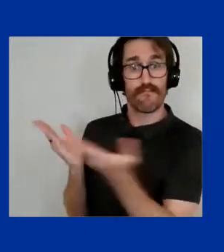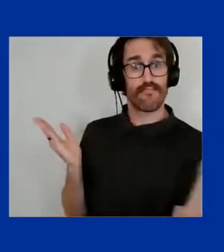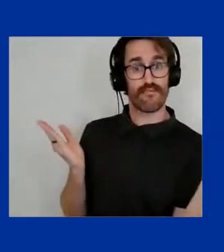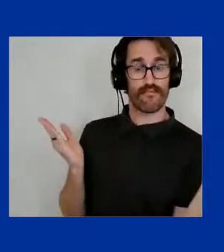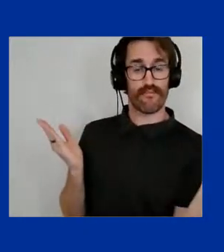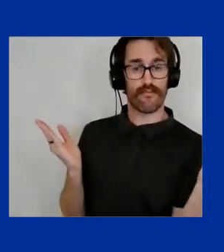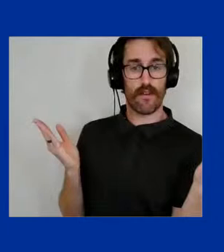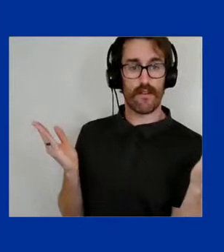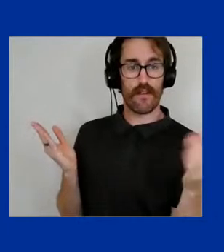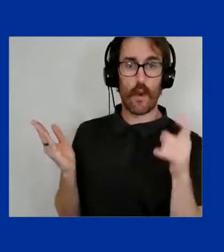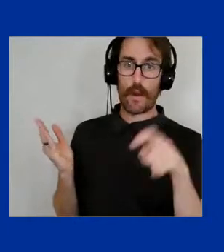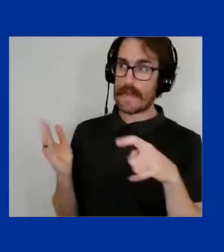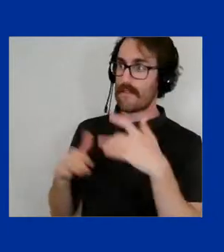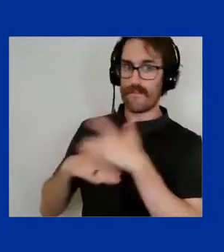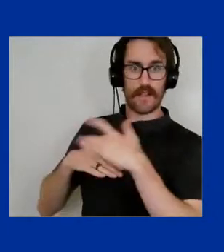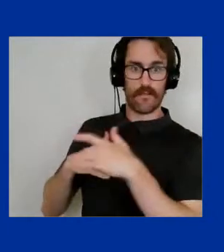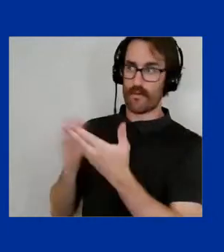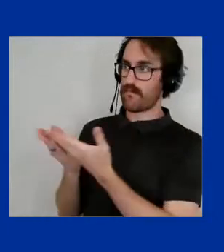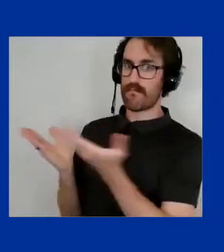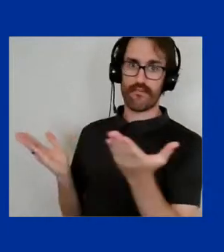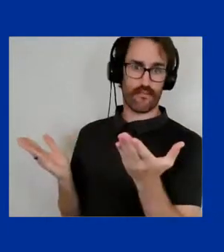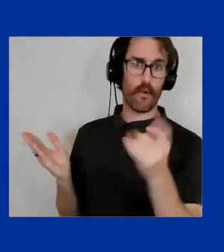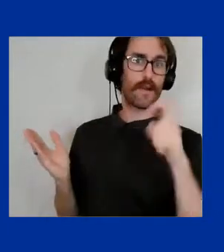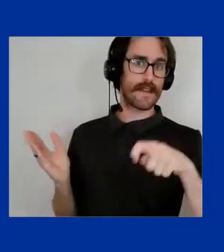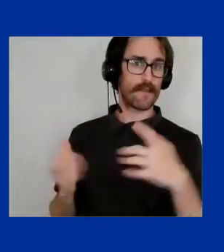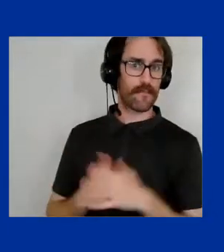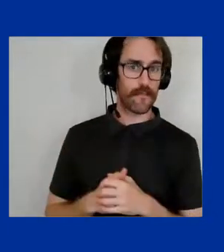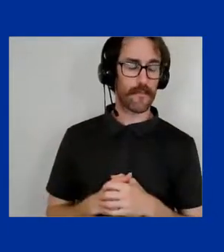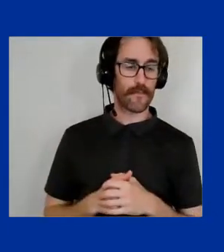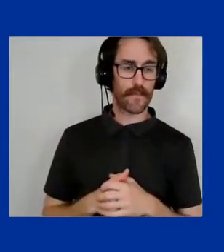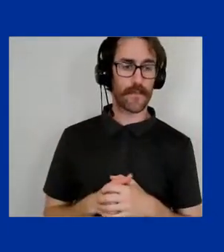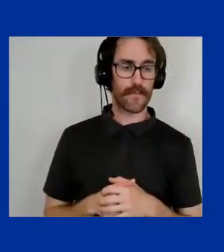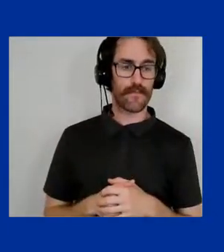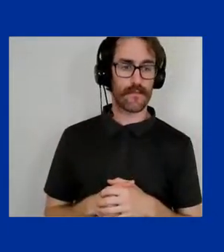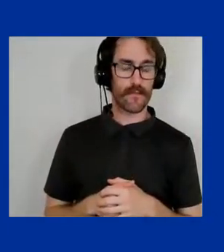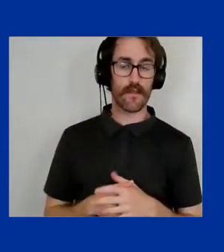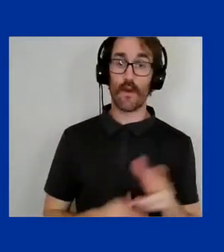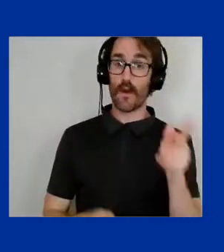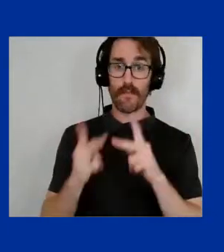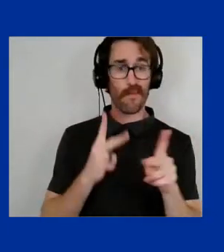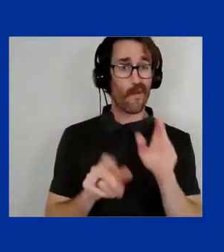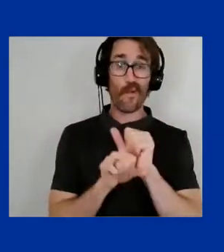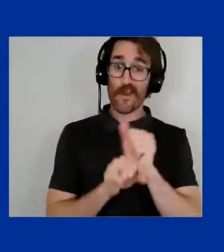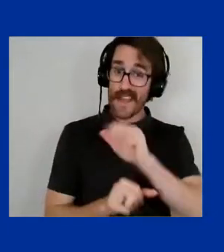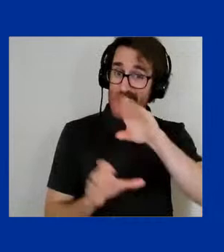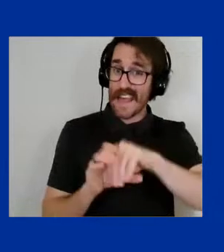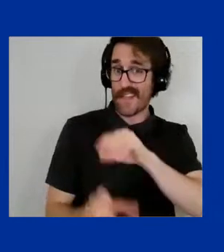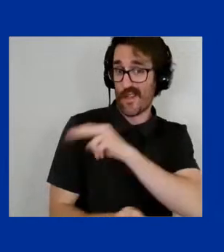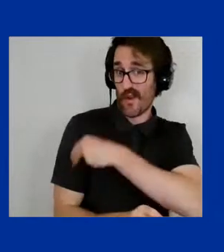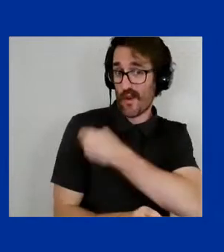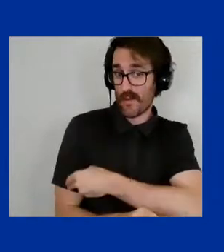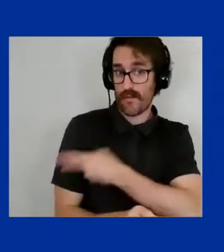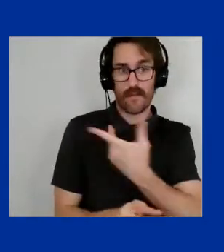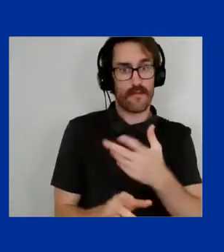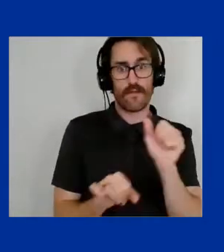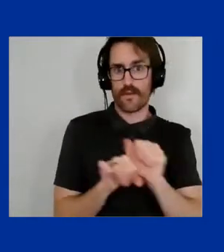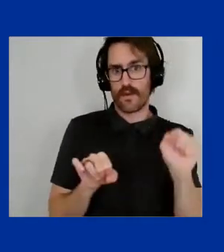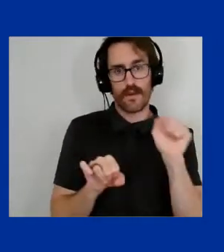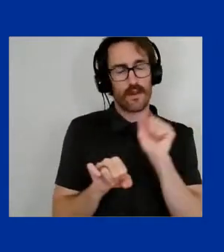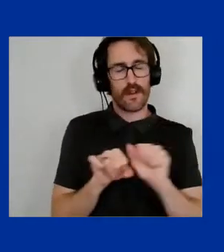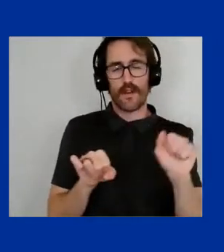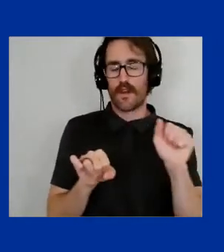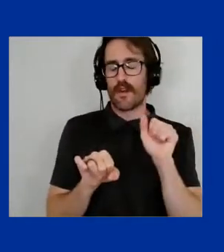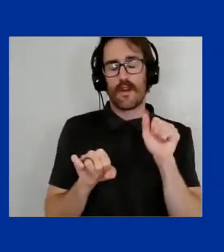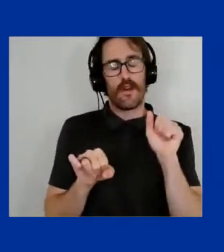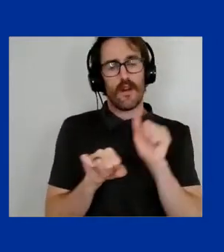and we want them there for us when we need them. And the people working in our hospitals who've been working tirelessly through